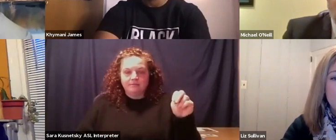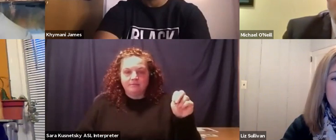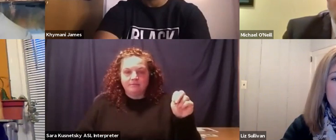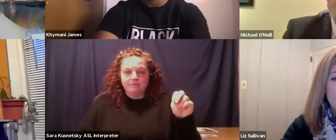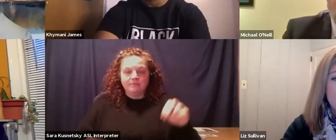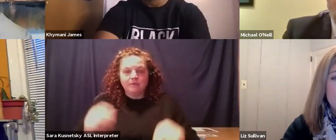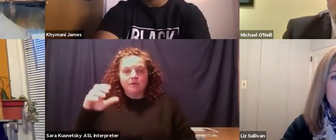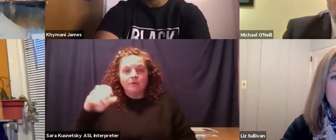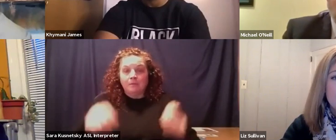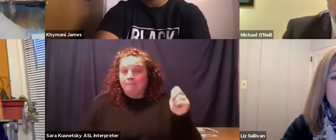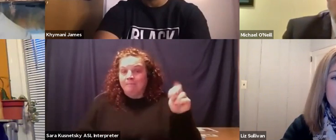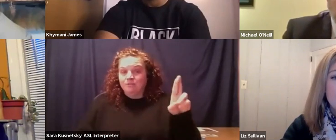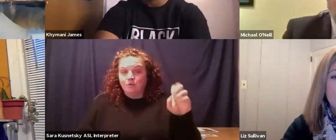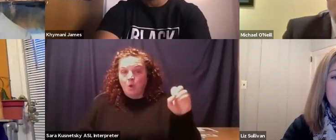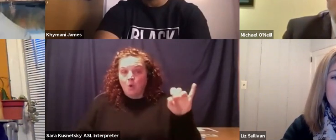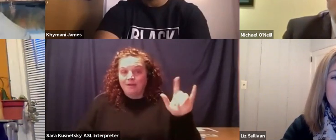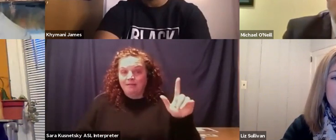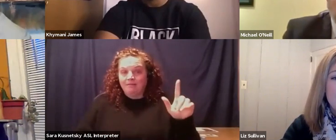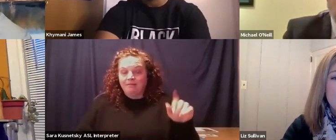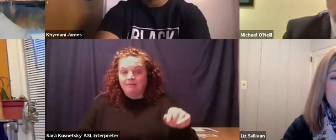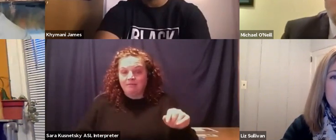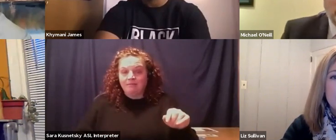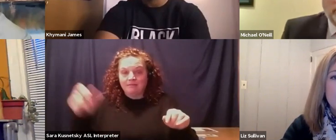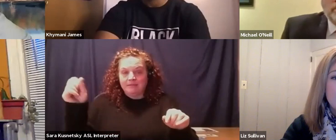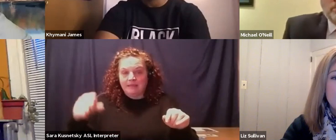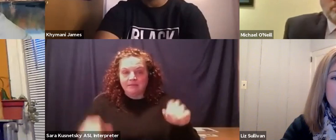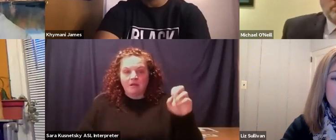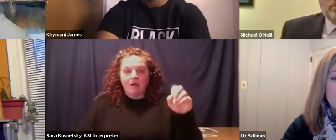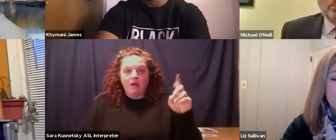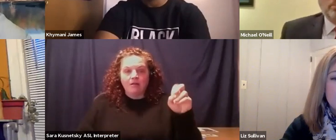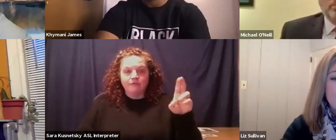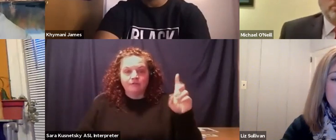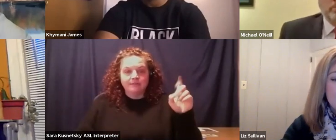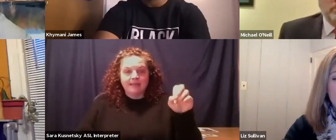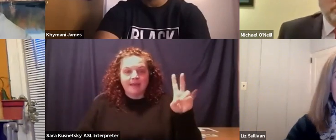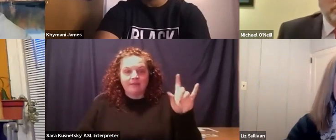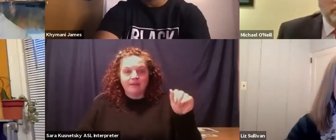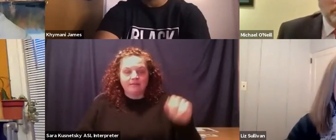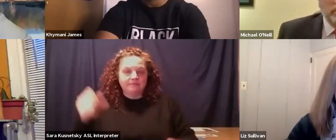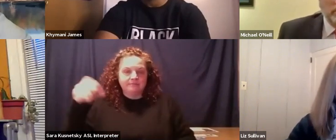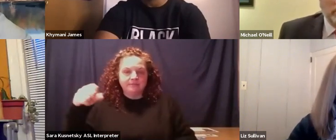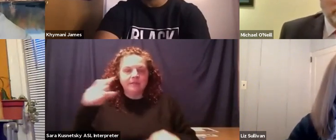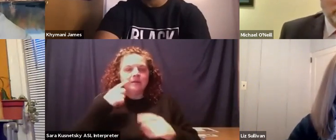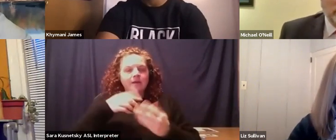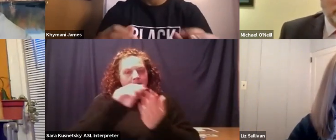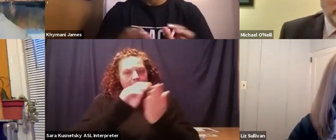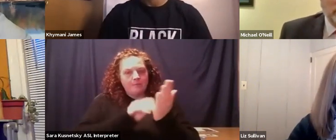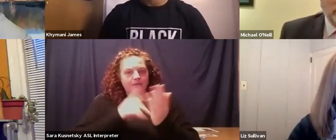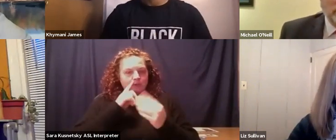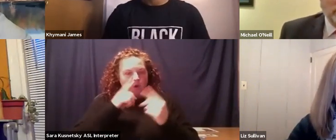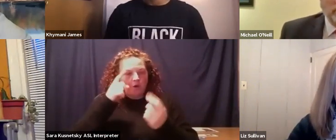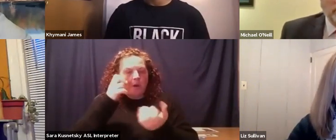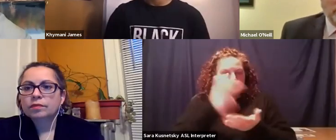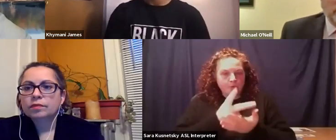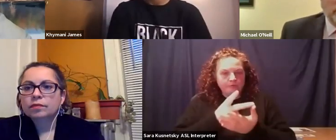Mr. O'Neill? Yes. Ms. Oliver Davila? Yes. The minutes are approved unanimously. Thank